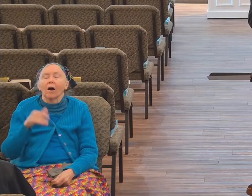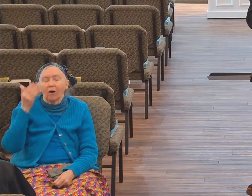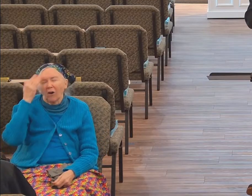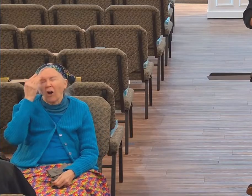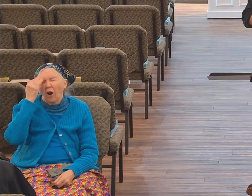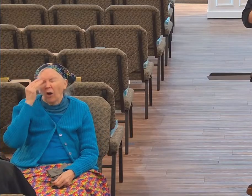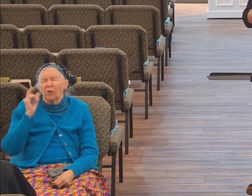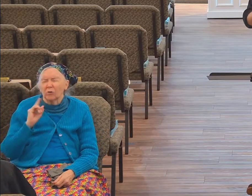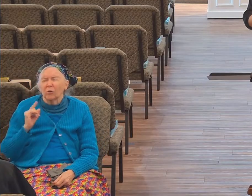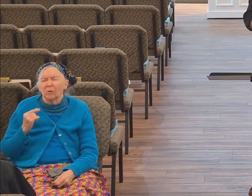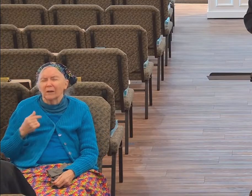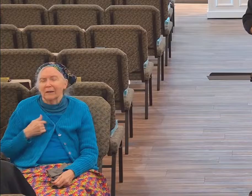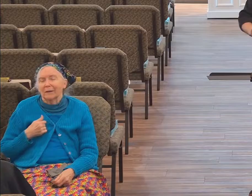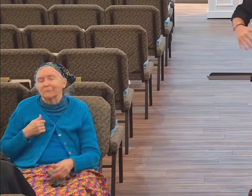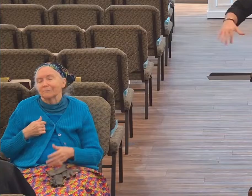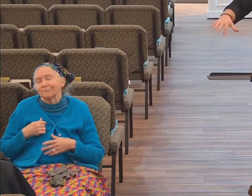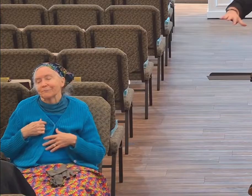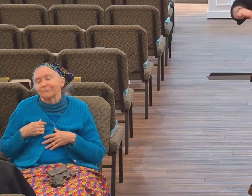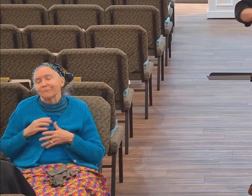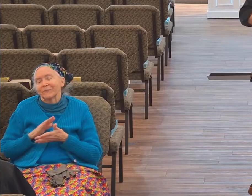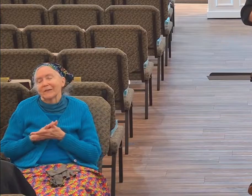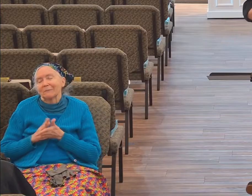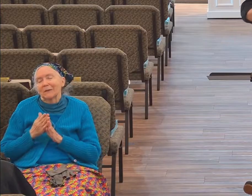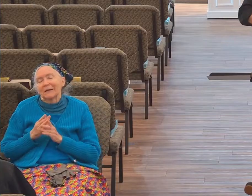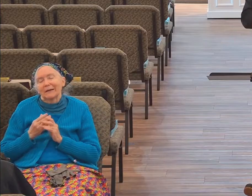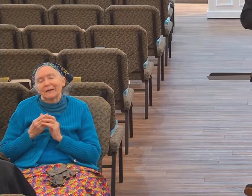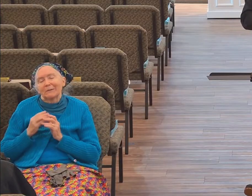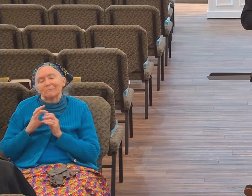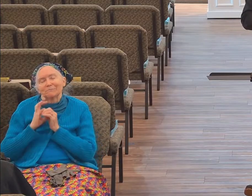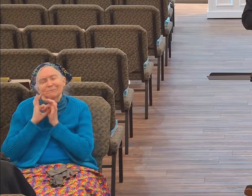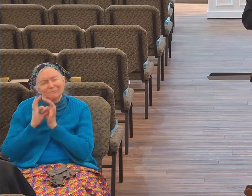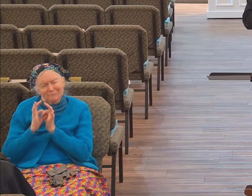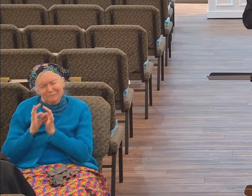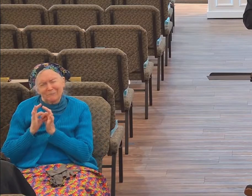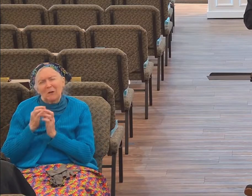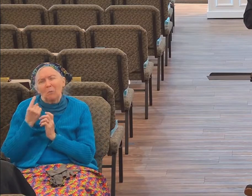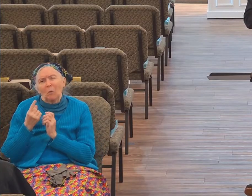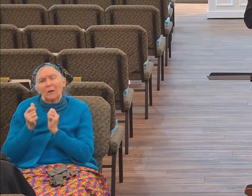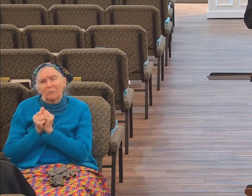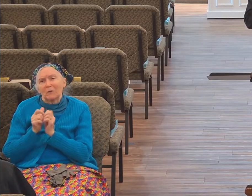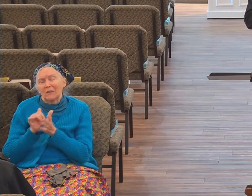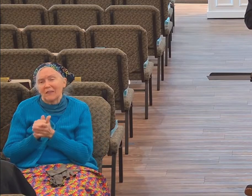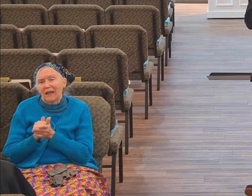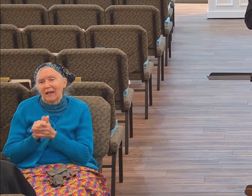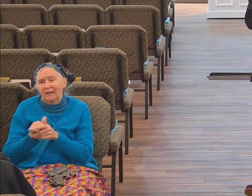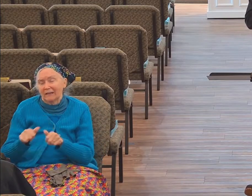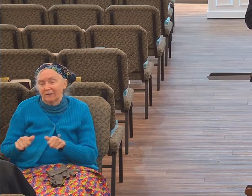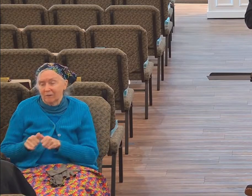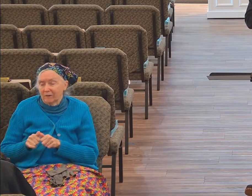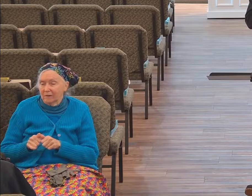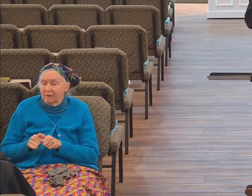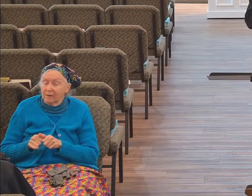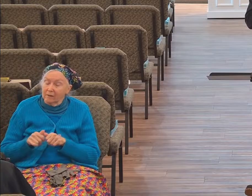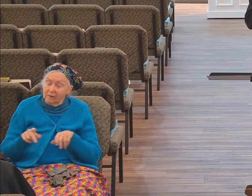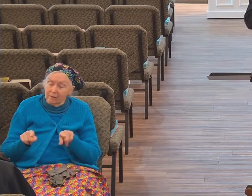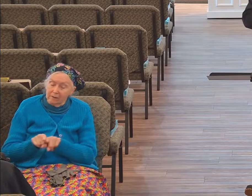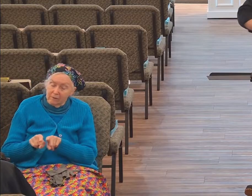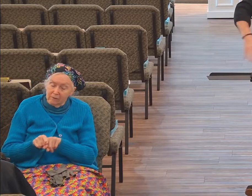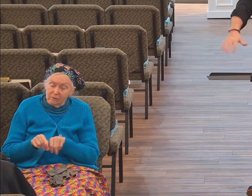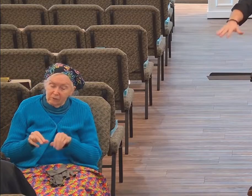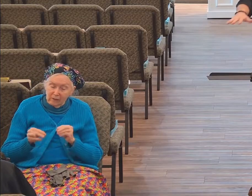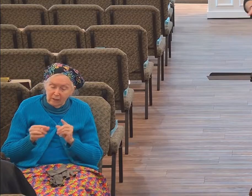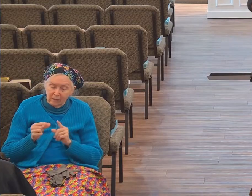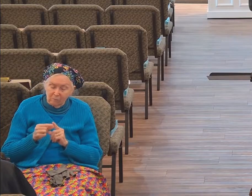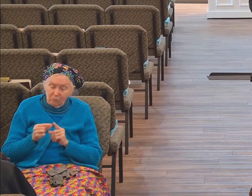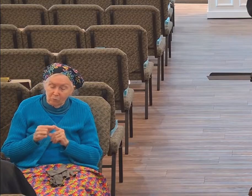Because you're so familiar with it. It's like you become one with it. That's the picture here. You become one with it. It's the same word that Peter used when he talks about Satan as a roaring